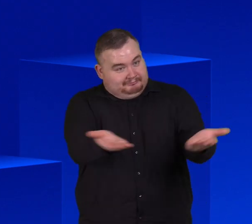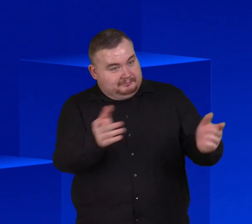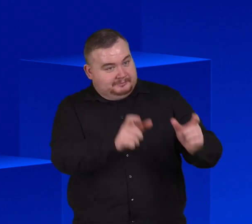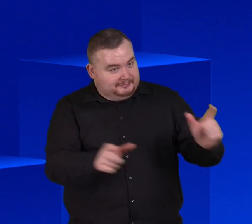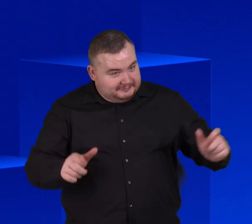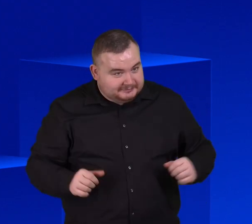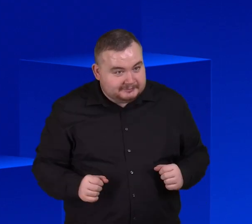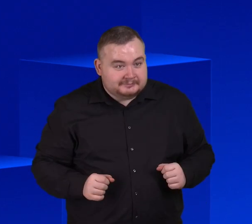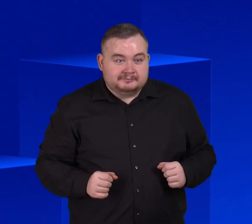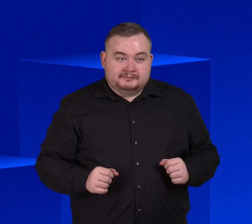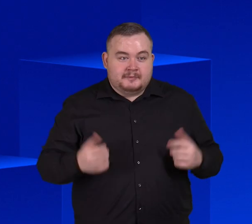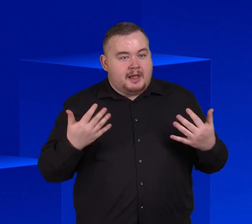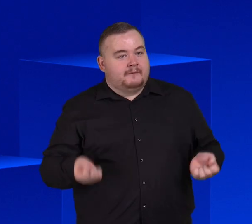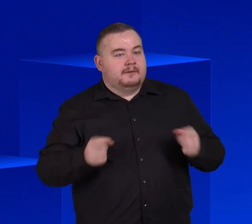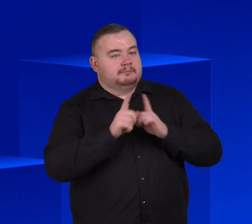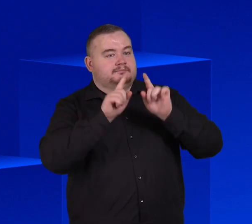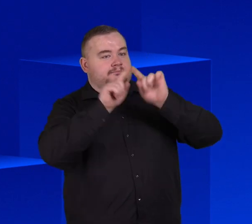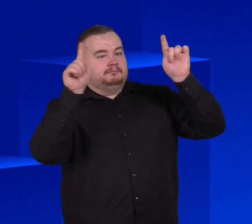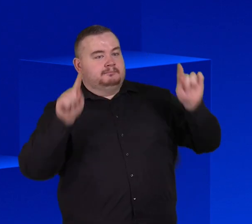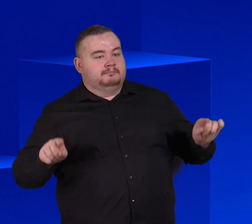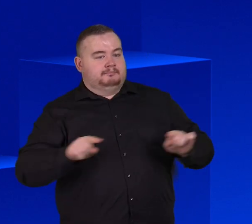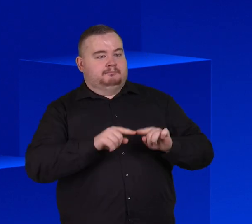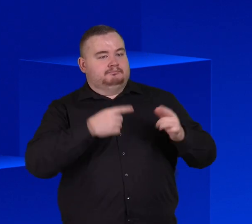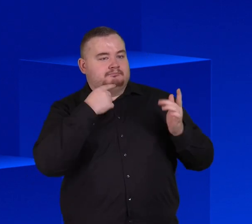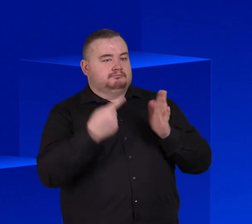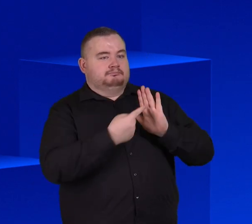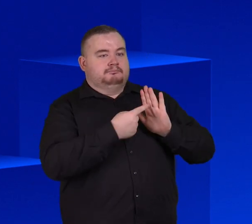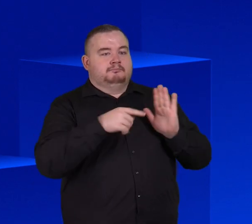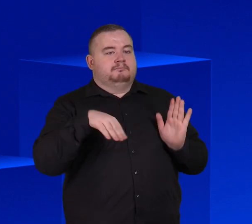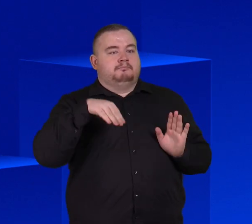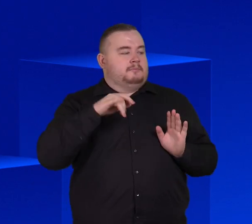Menti survey. If you already log into Menti,